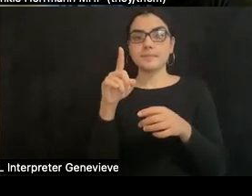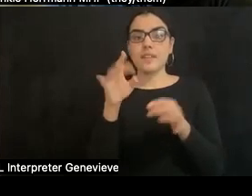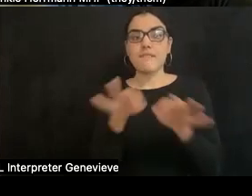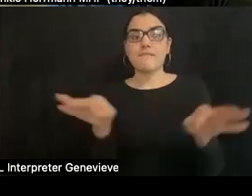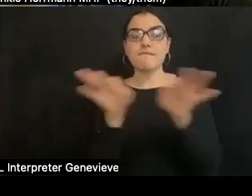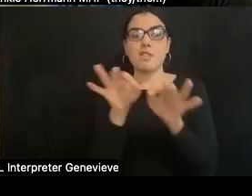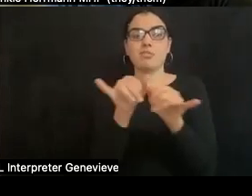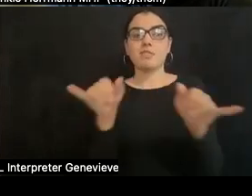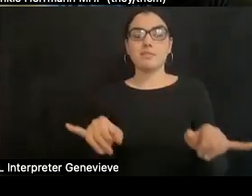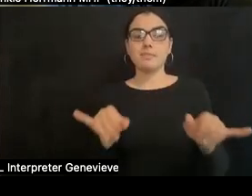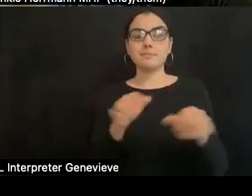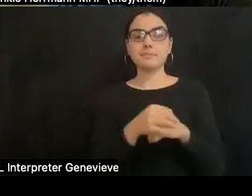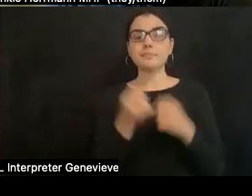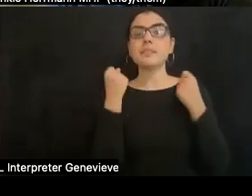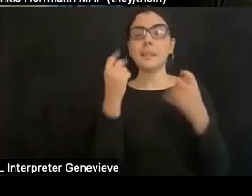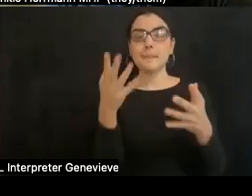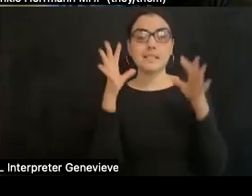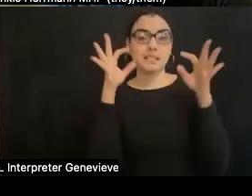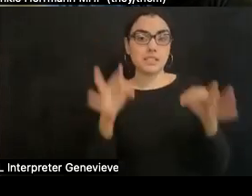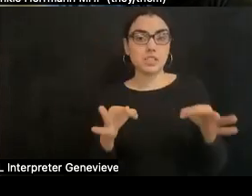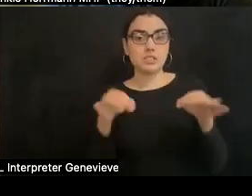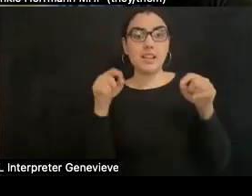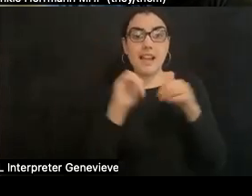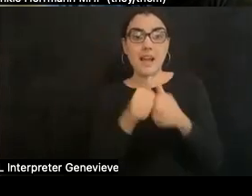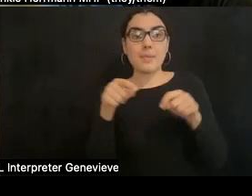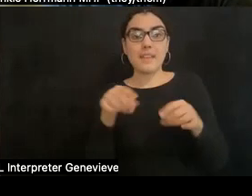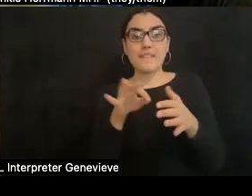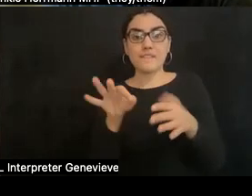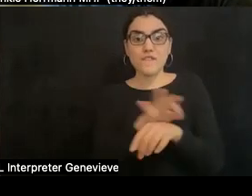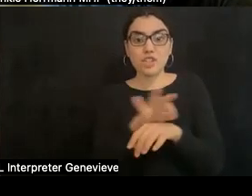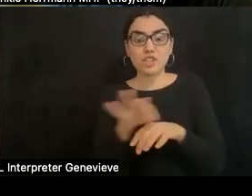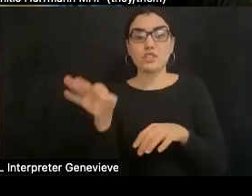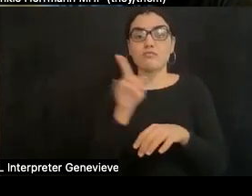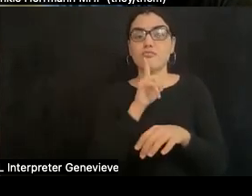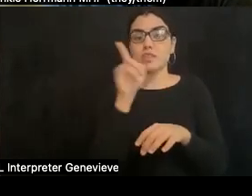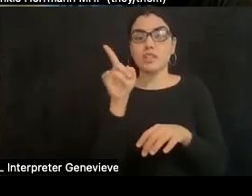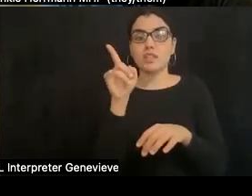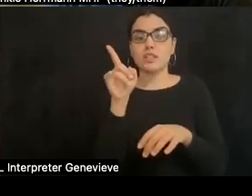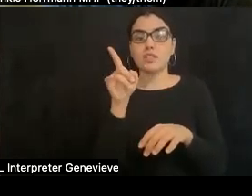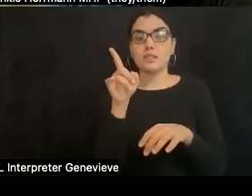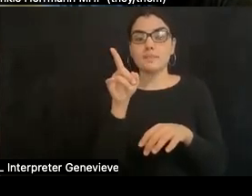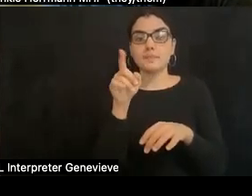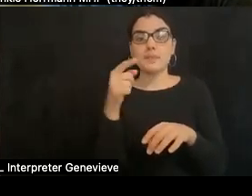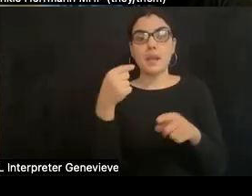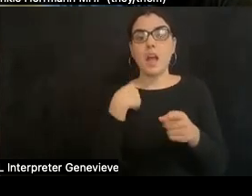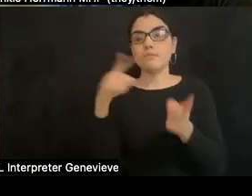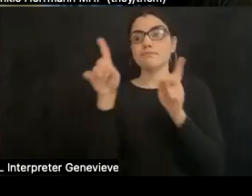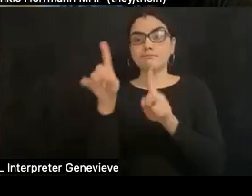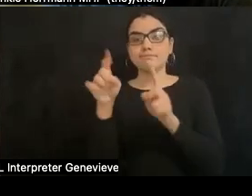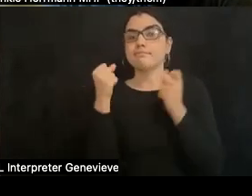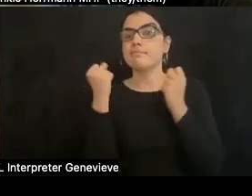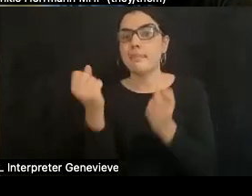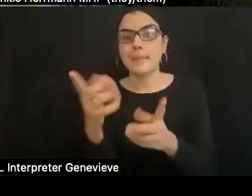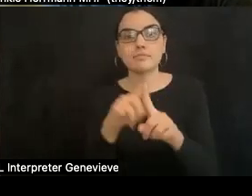So a lot of these decisions about how these systems function have been very top down. I've attended a lot of trainings